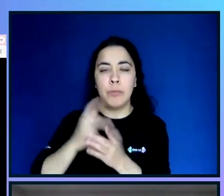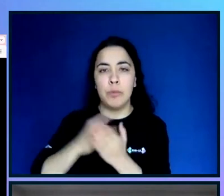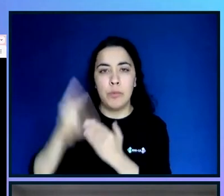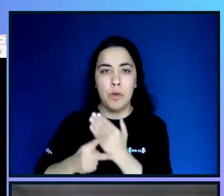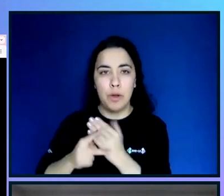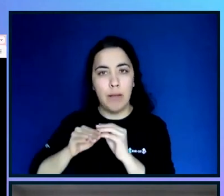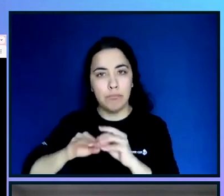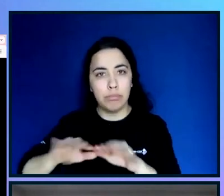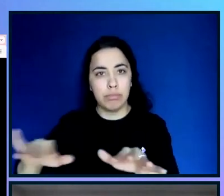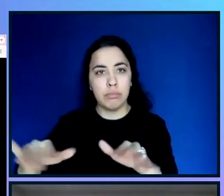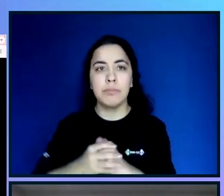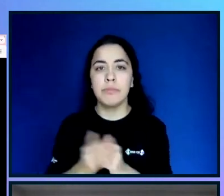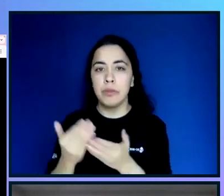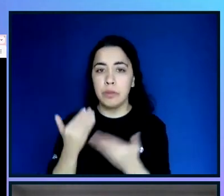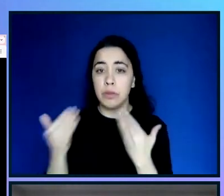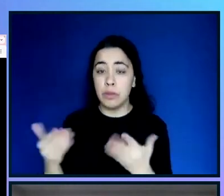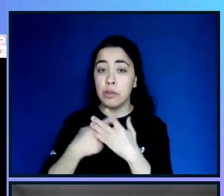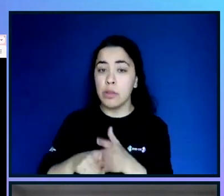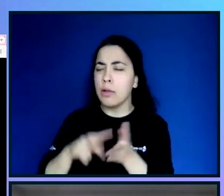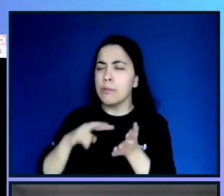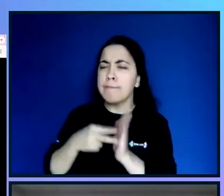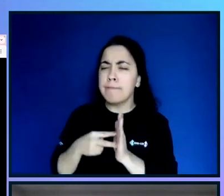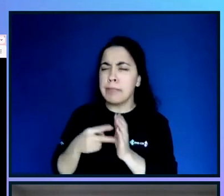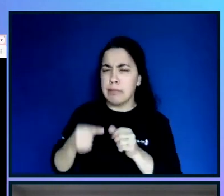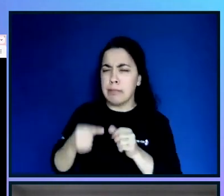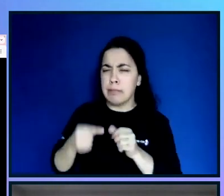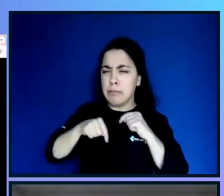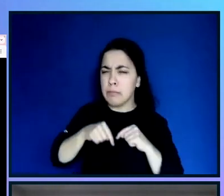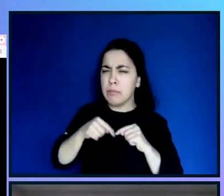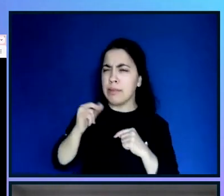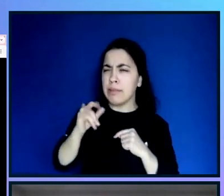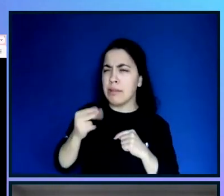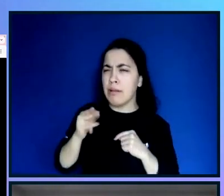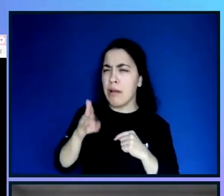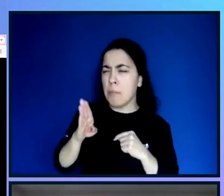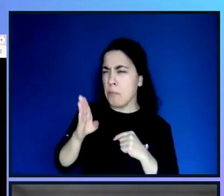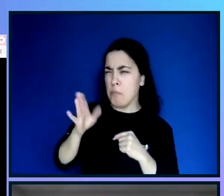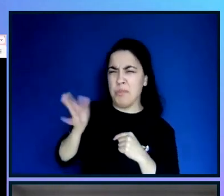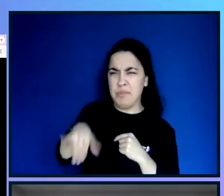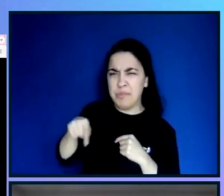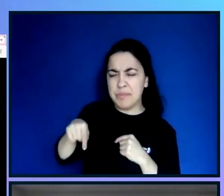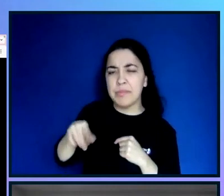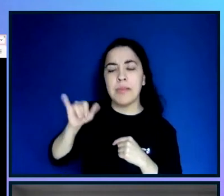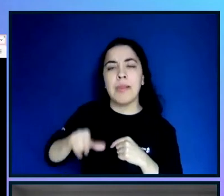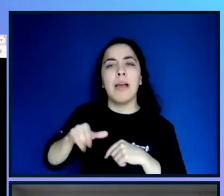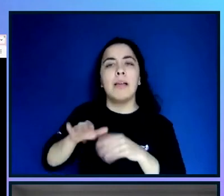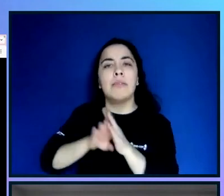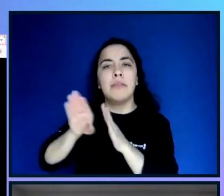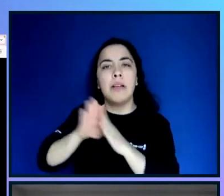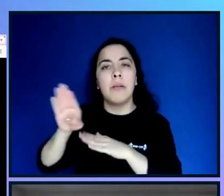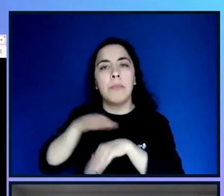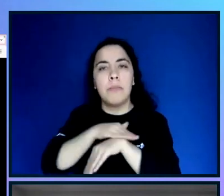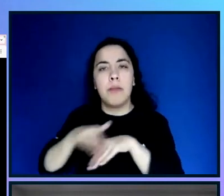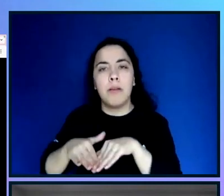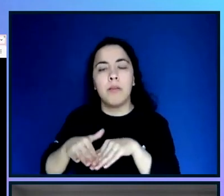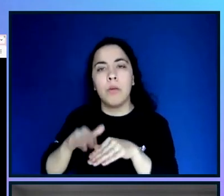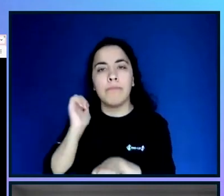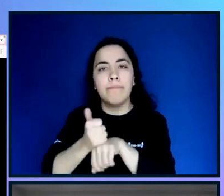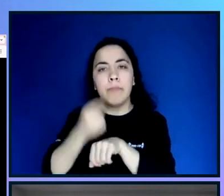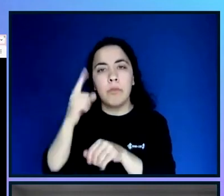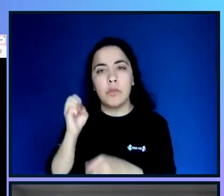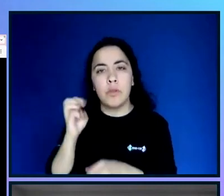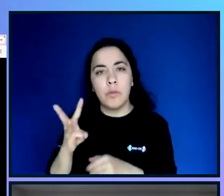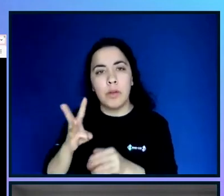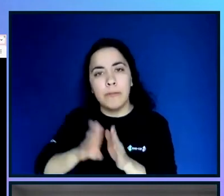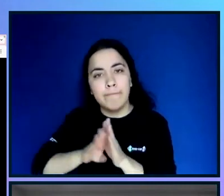Before we jump in, what is GitHub? GitHub is a developer platform used to build software. We have over 100 million